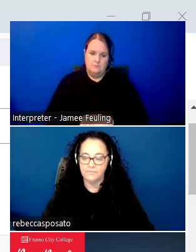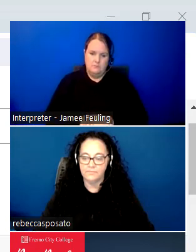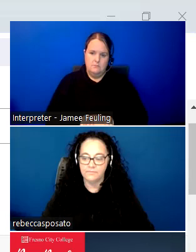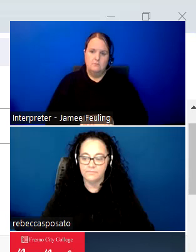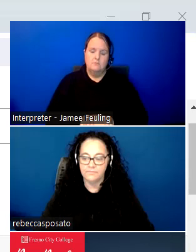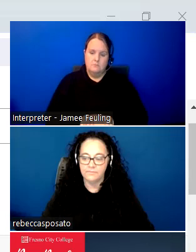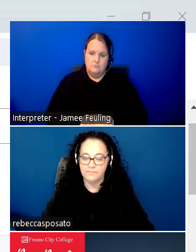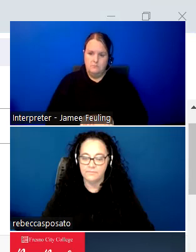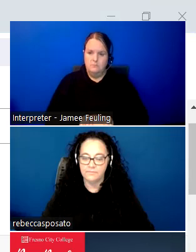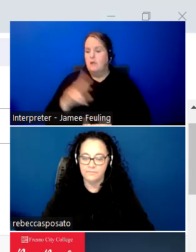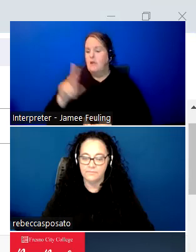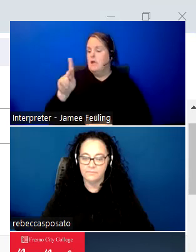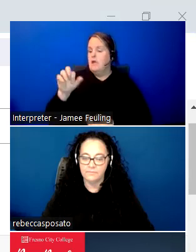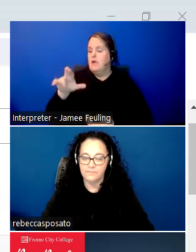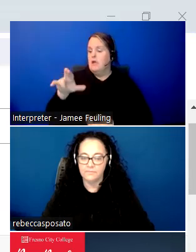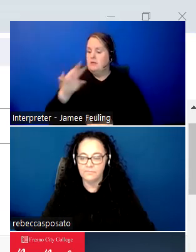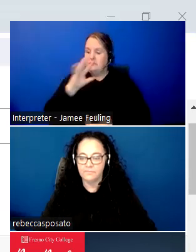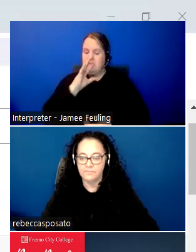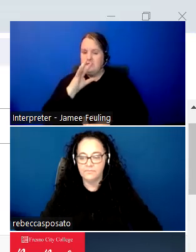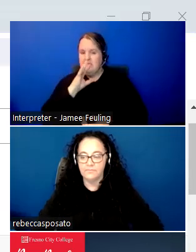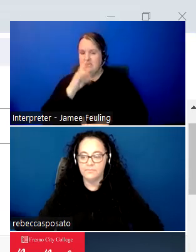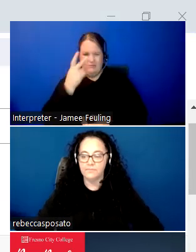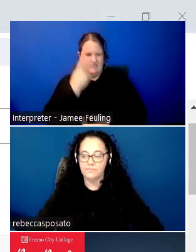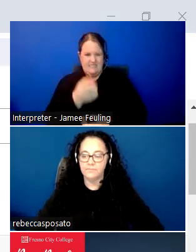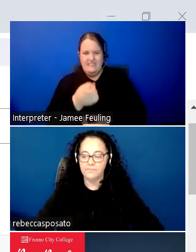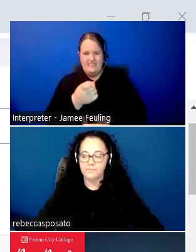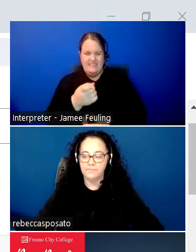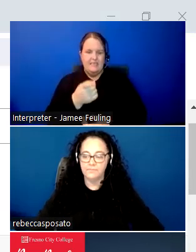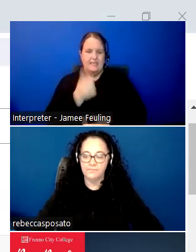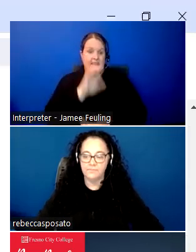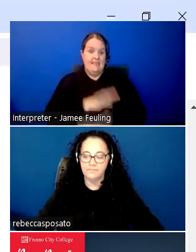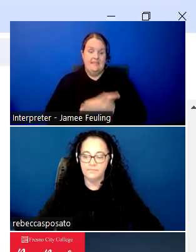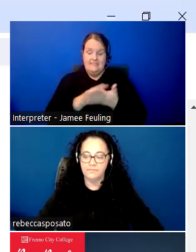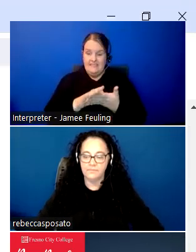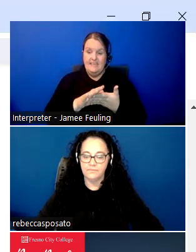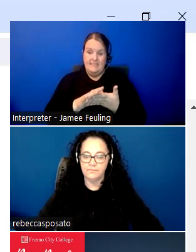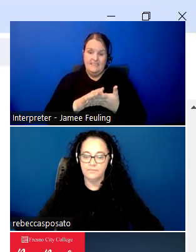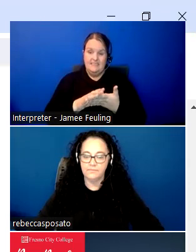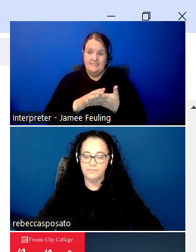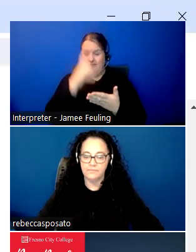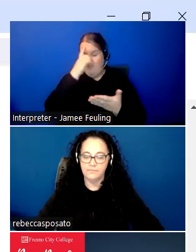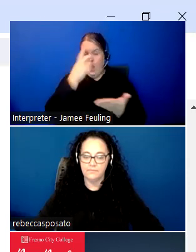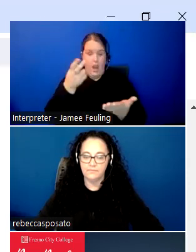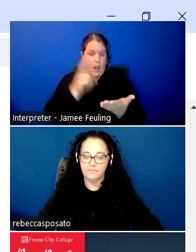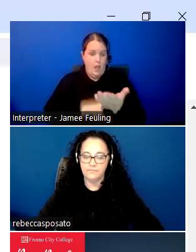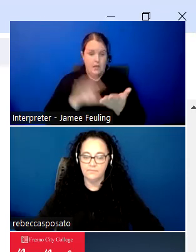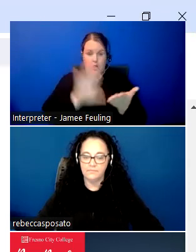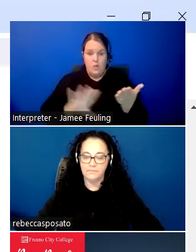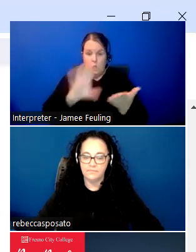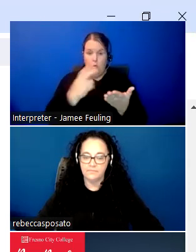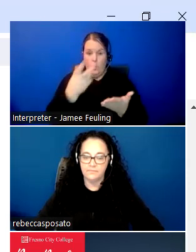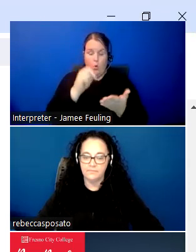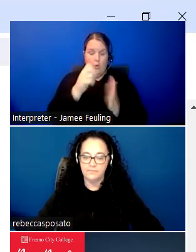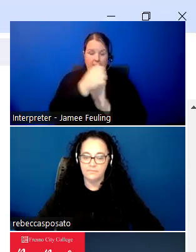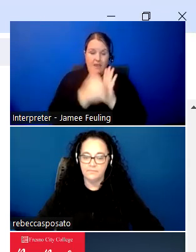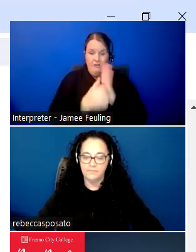So as you can see, I had just typed in, and this is what's nice about logging onto your own account, because when you save